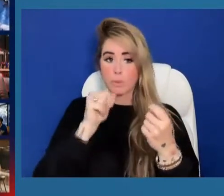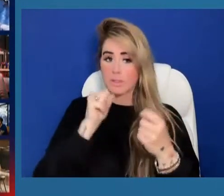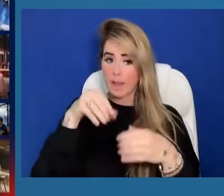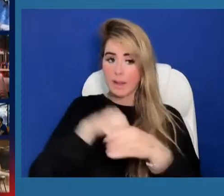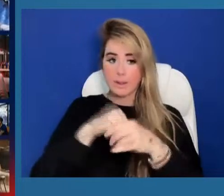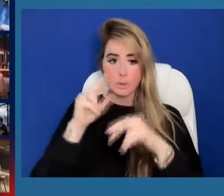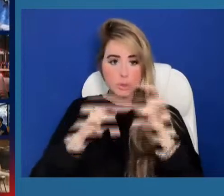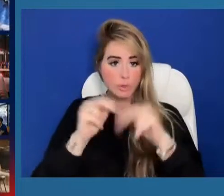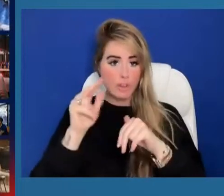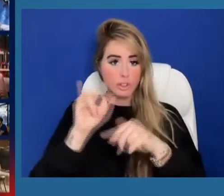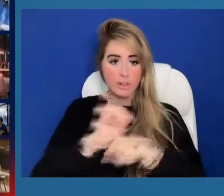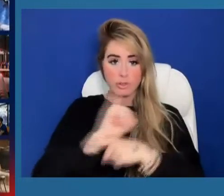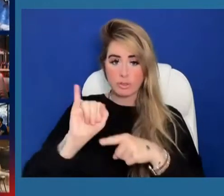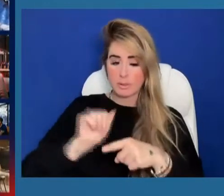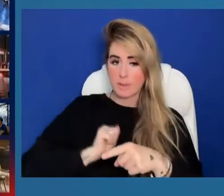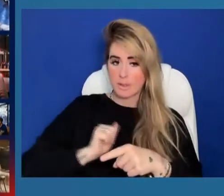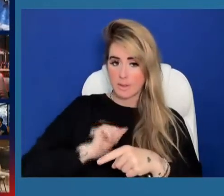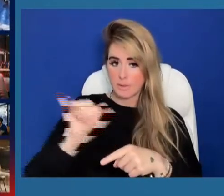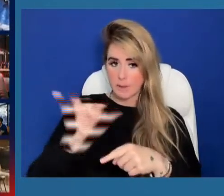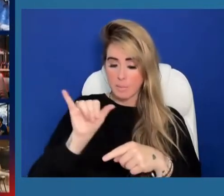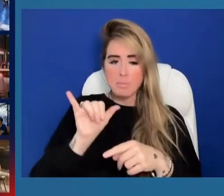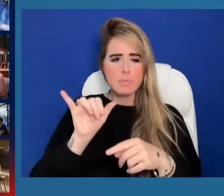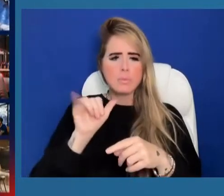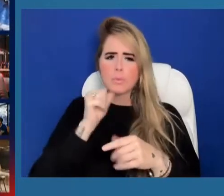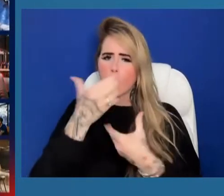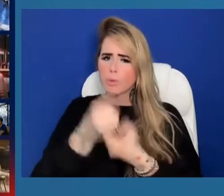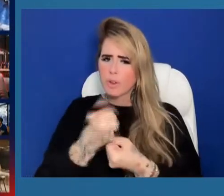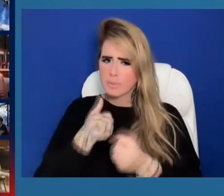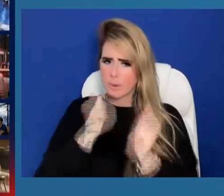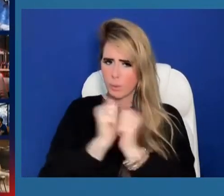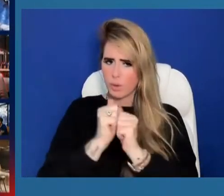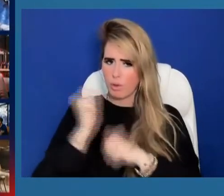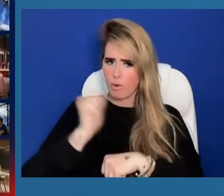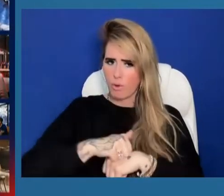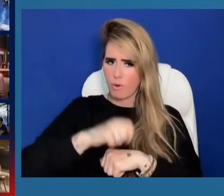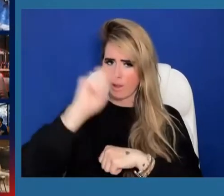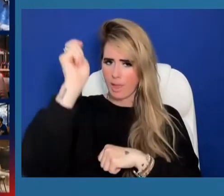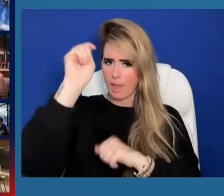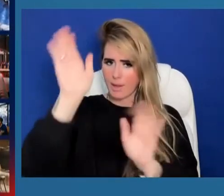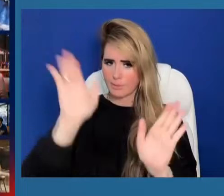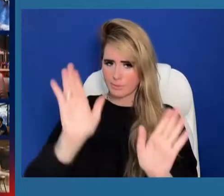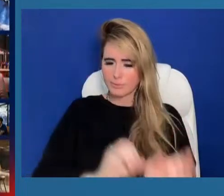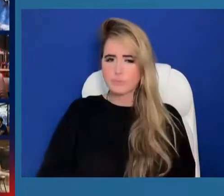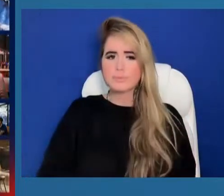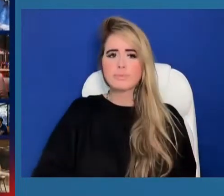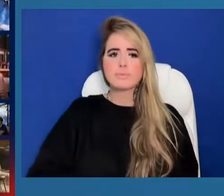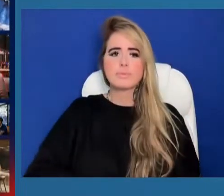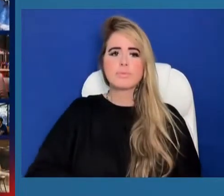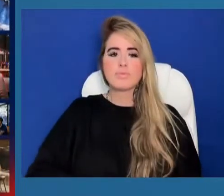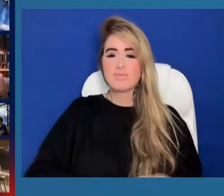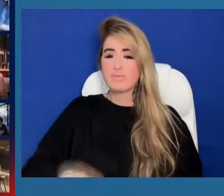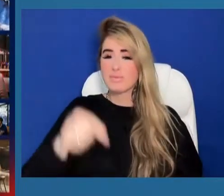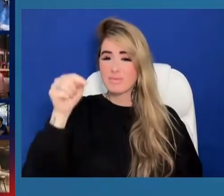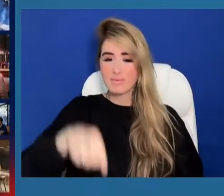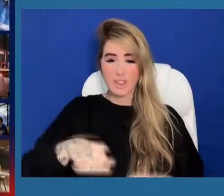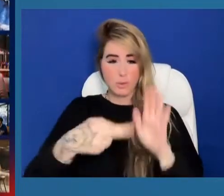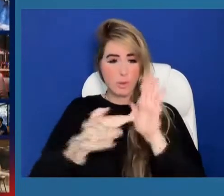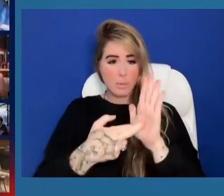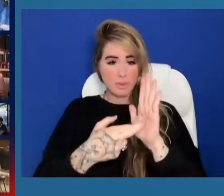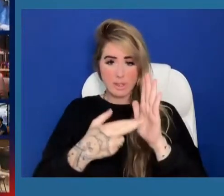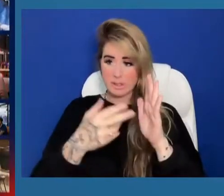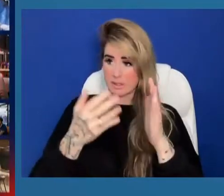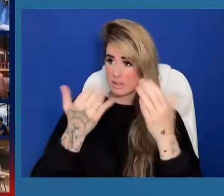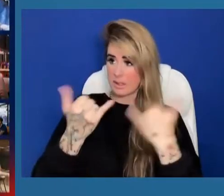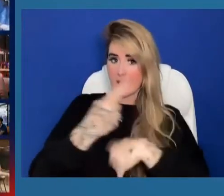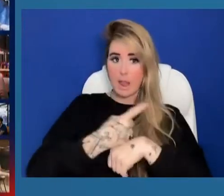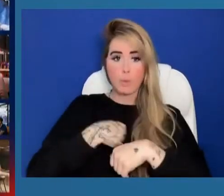would be myself, do not trust me with a hard hat. Topping out represents the completion of the structural steel phase